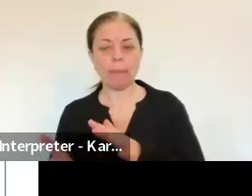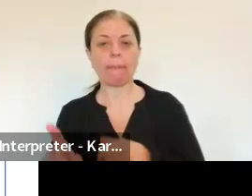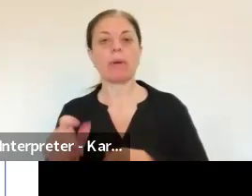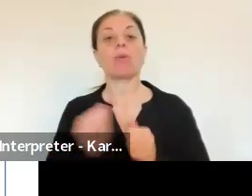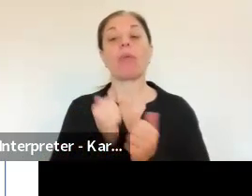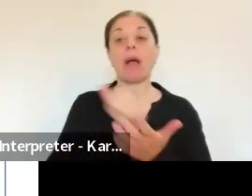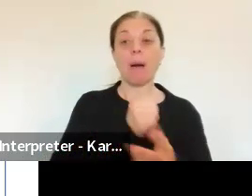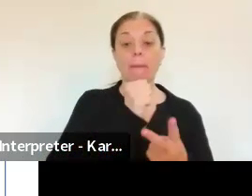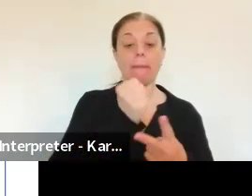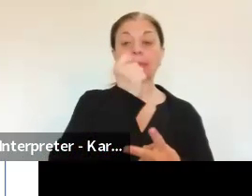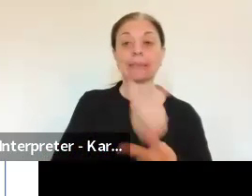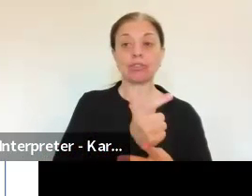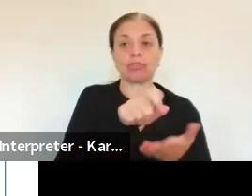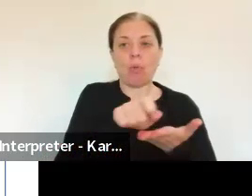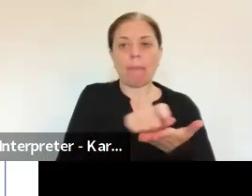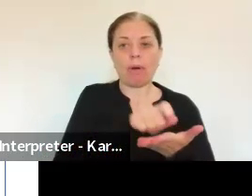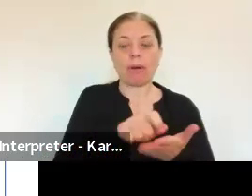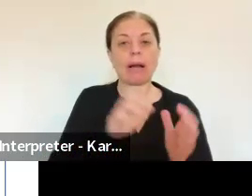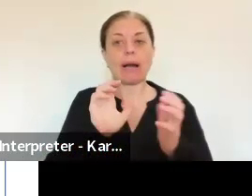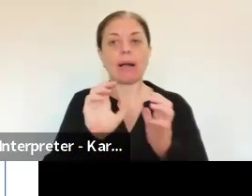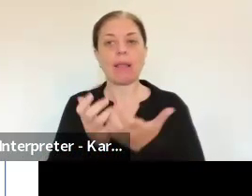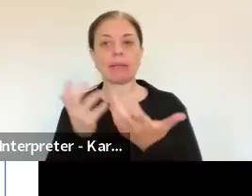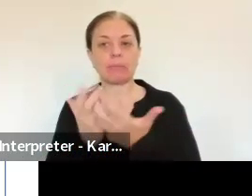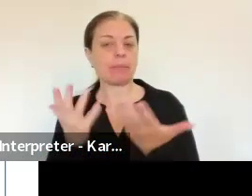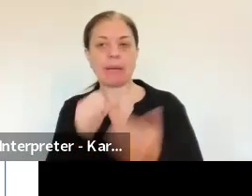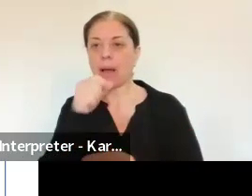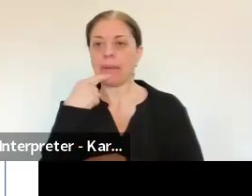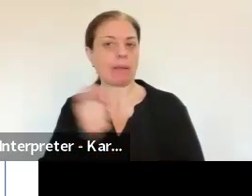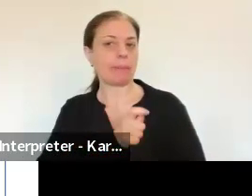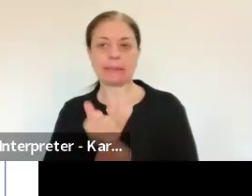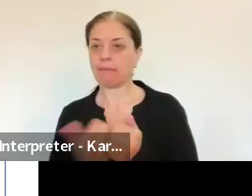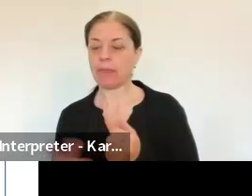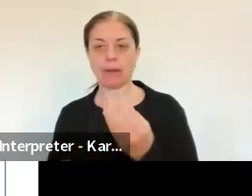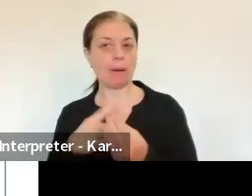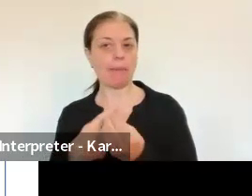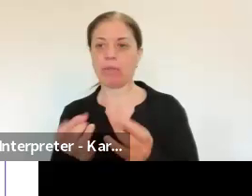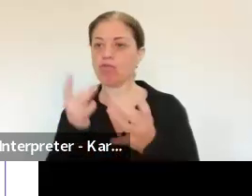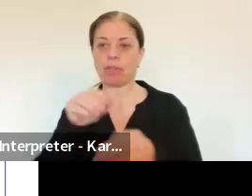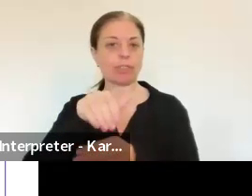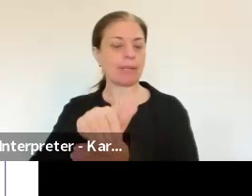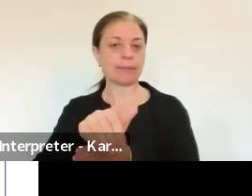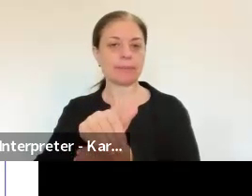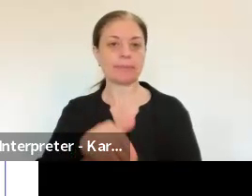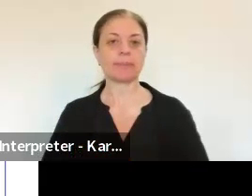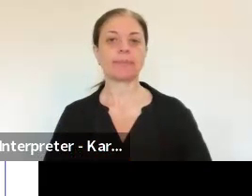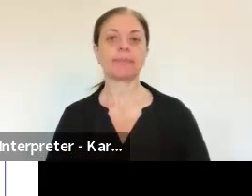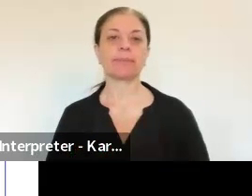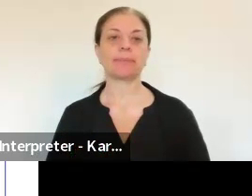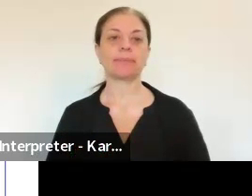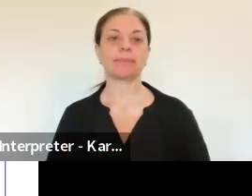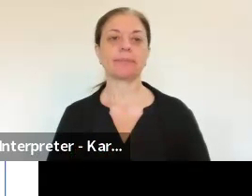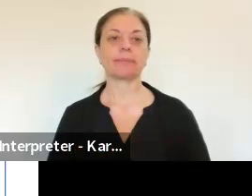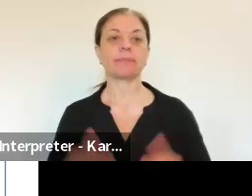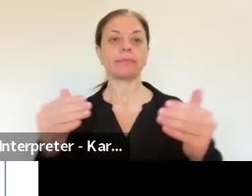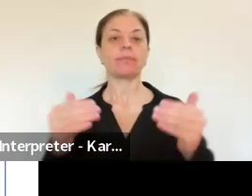help of her sister's notebook and classmates who may not be telling the police everything about the tragic night. Next slide,